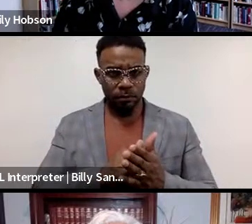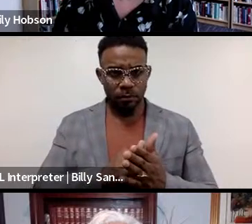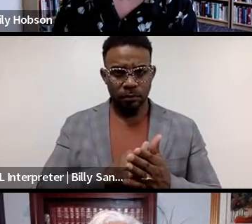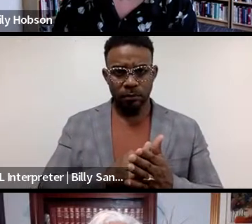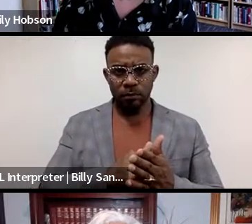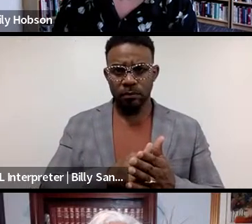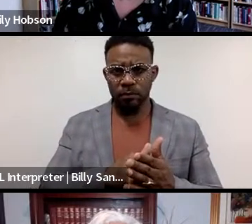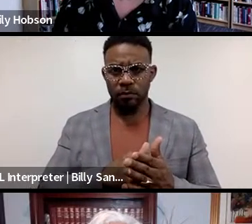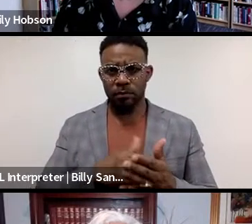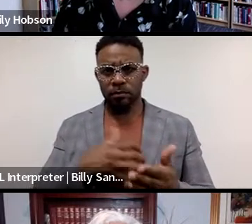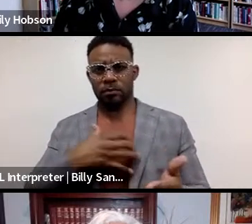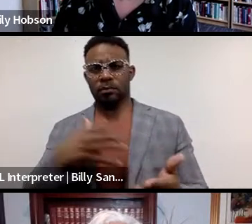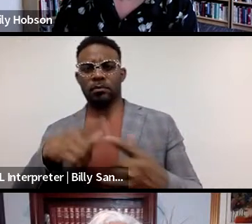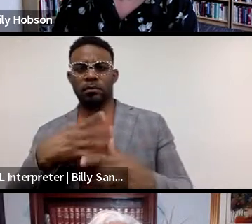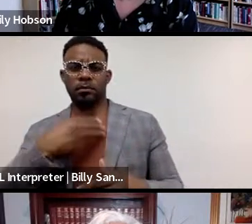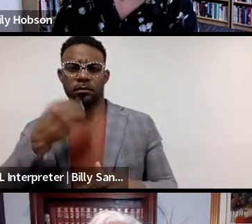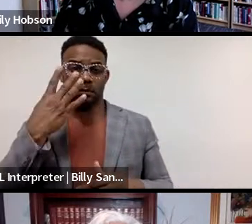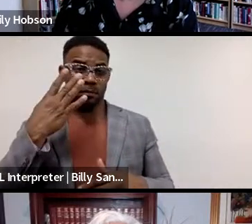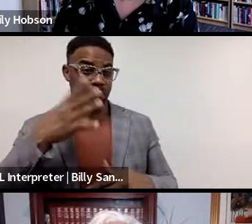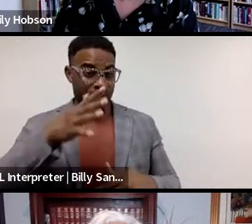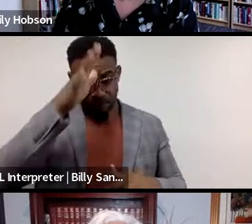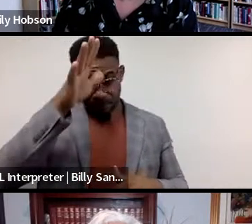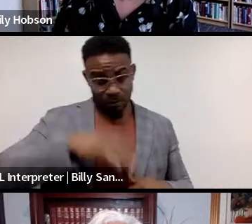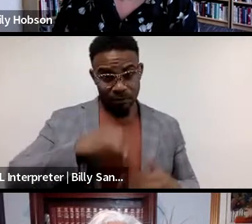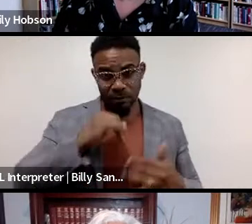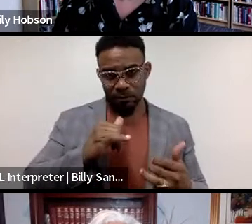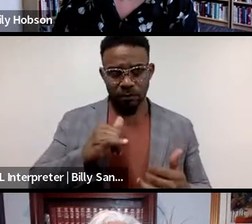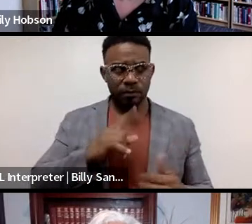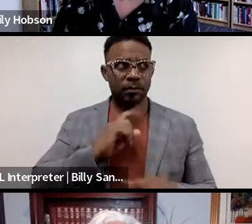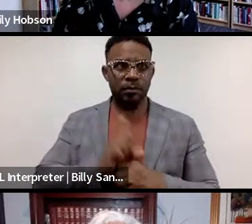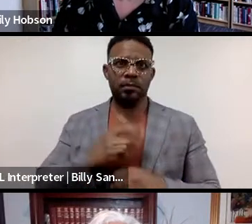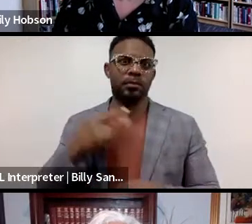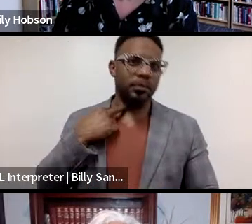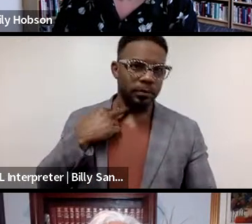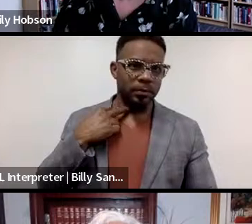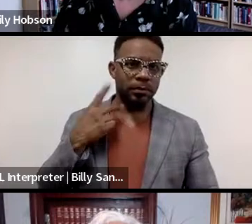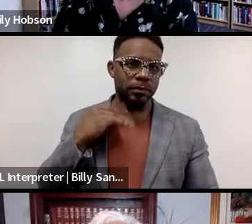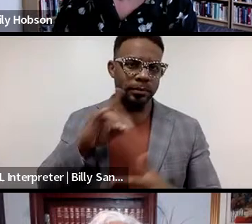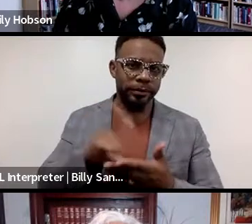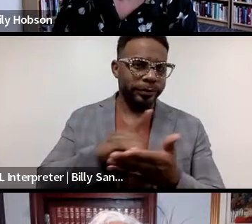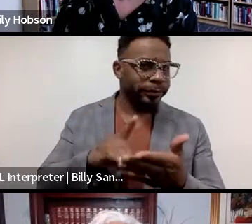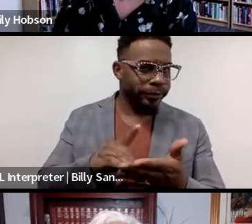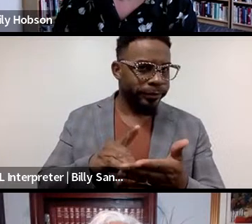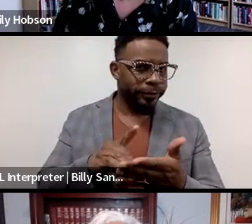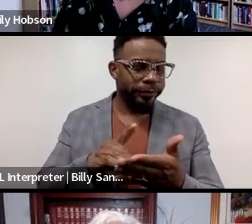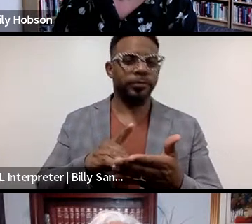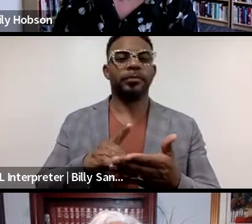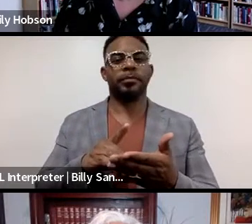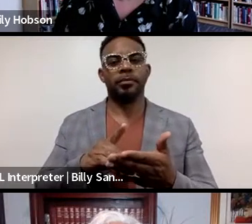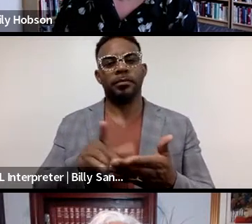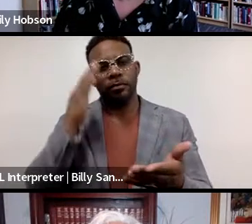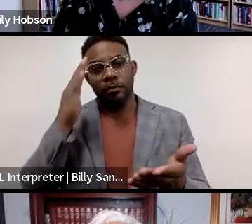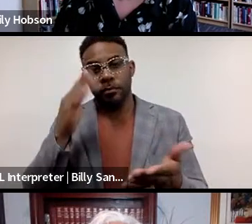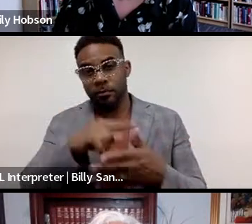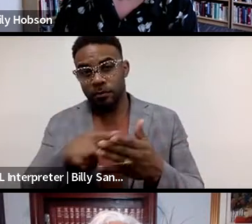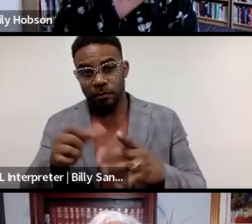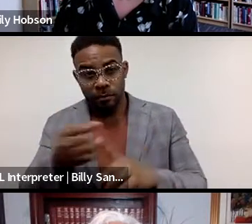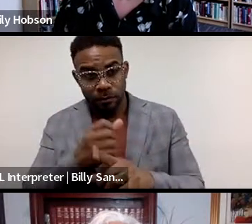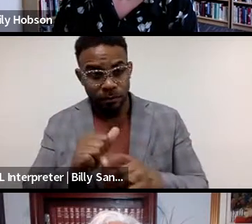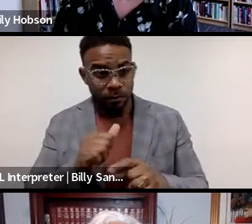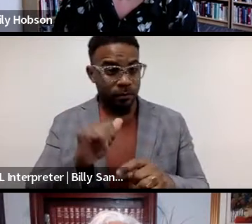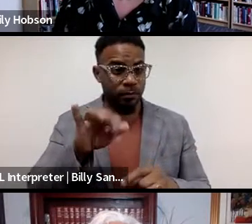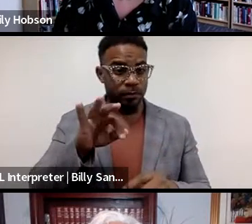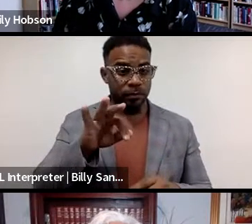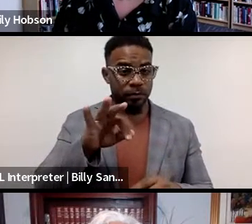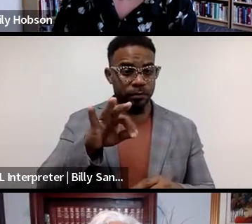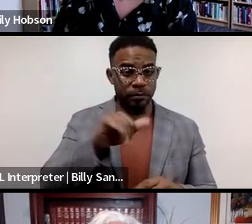and argued that white males were now the true victims of discrimination. And, you know, these attacks on affirmative